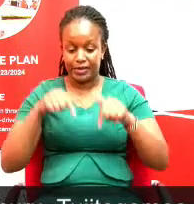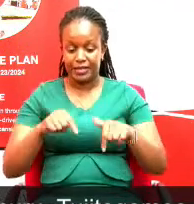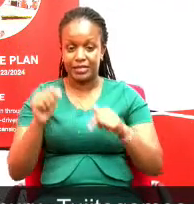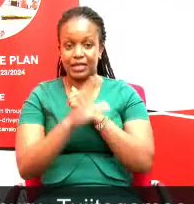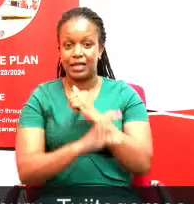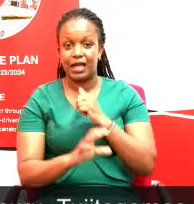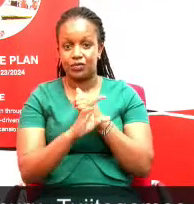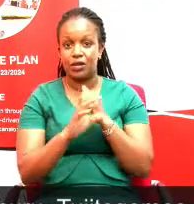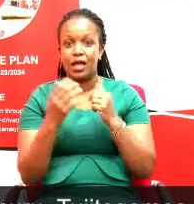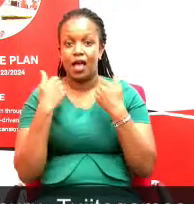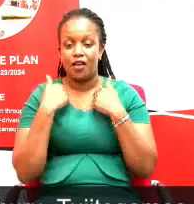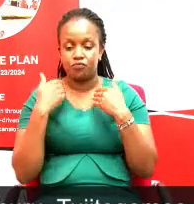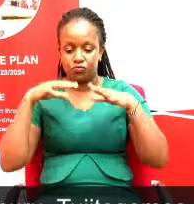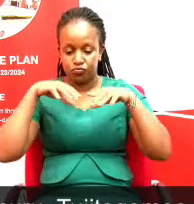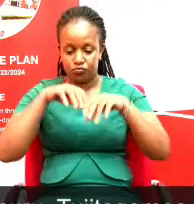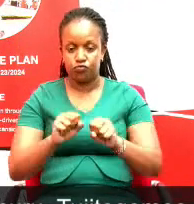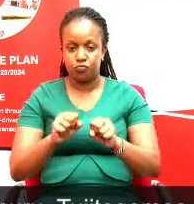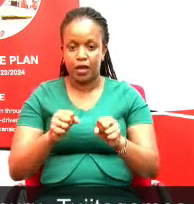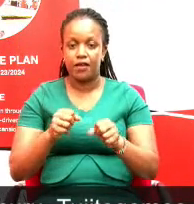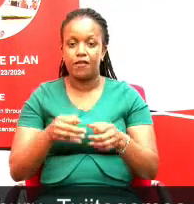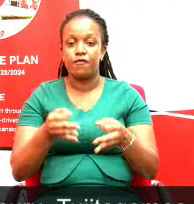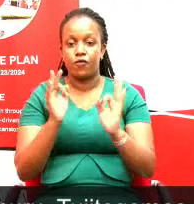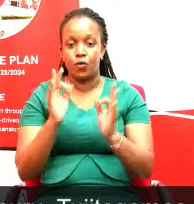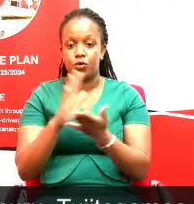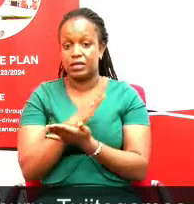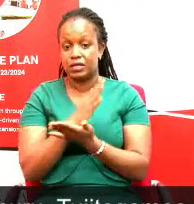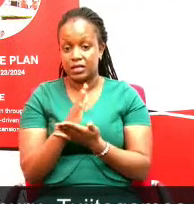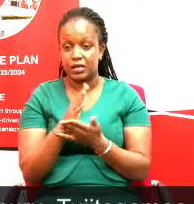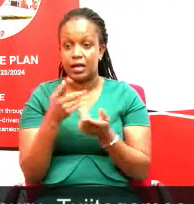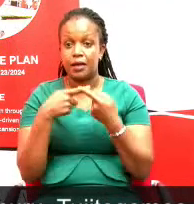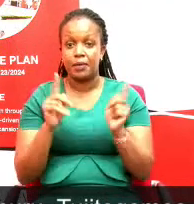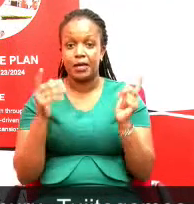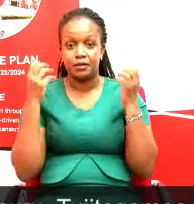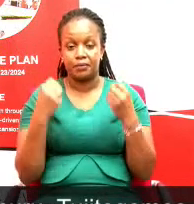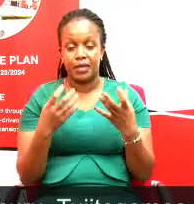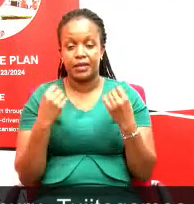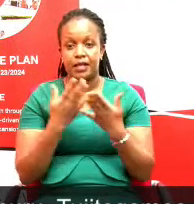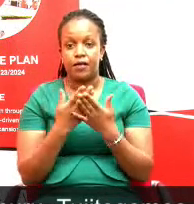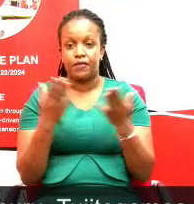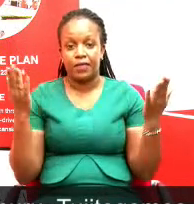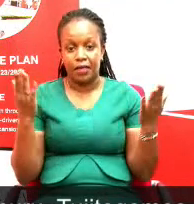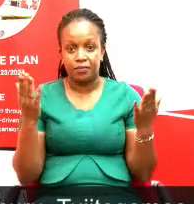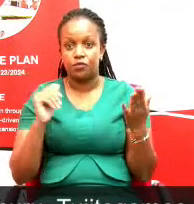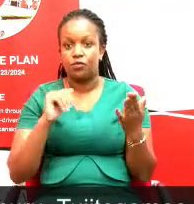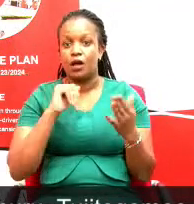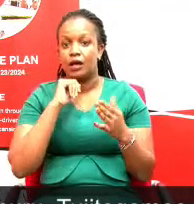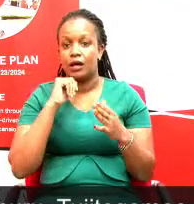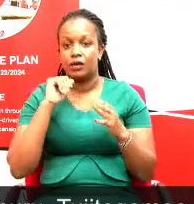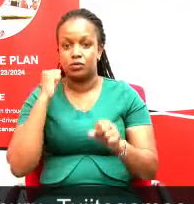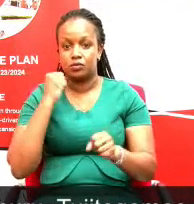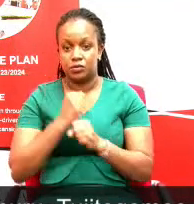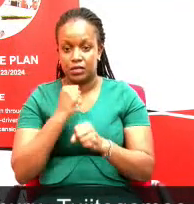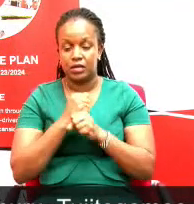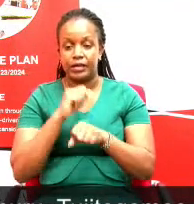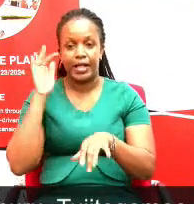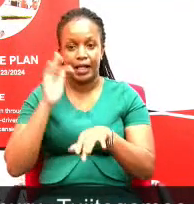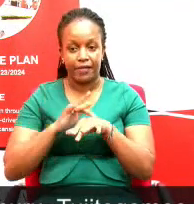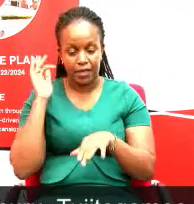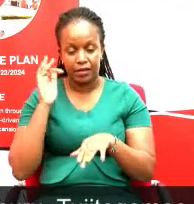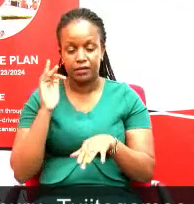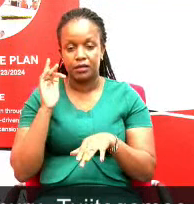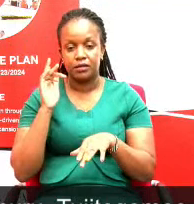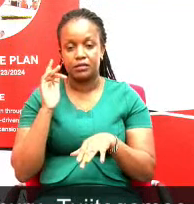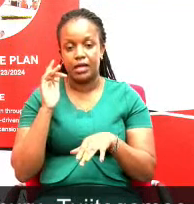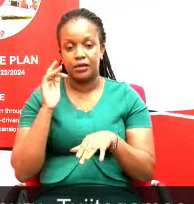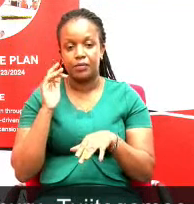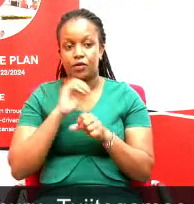informal sector. But most of them are not within the tax bracket. This is one critical area that we need to work closely